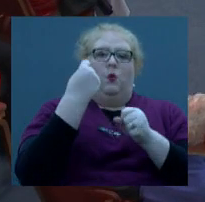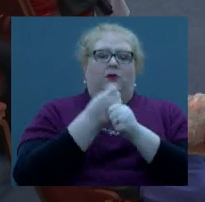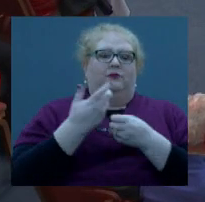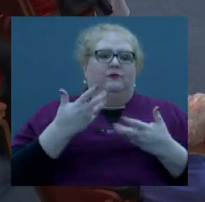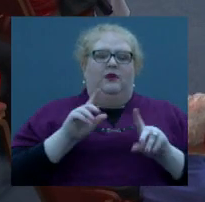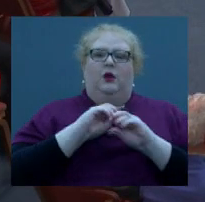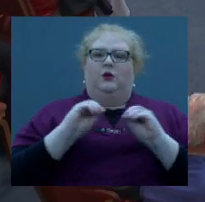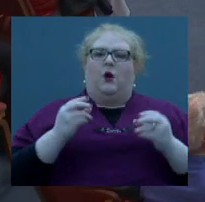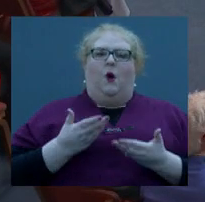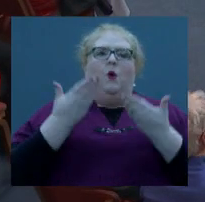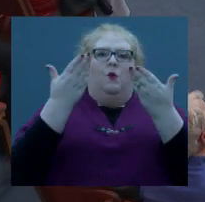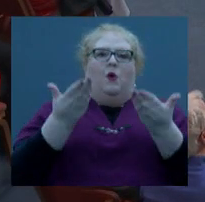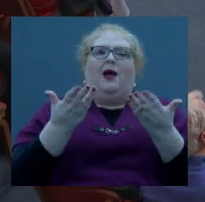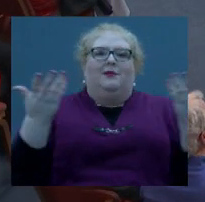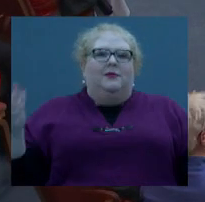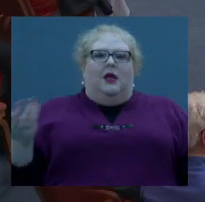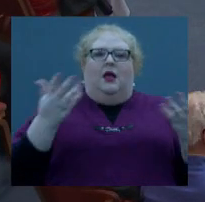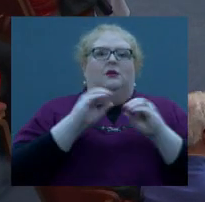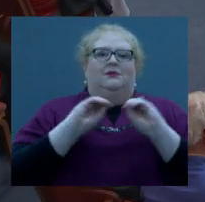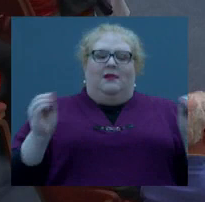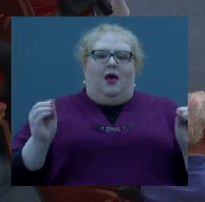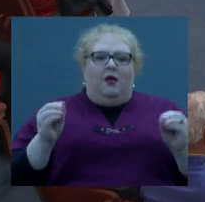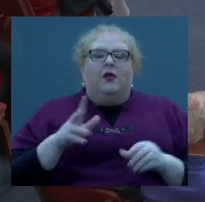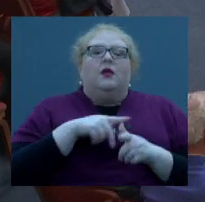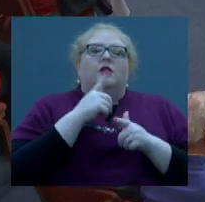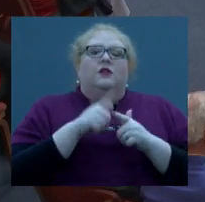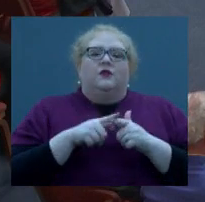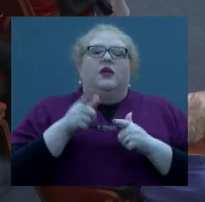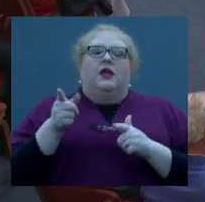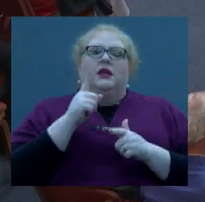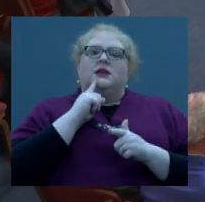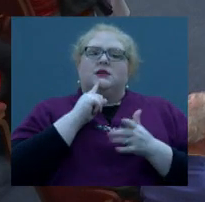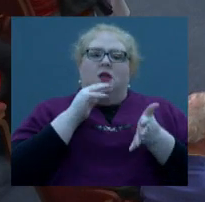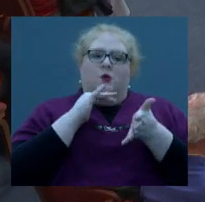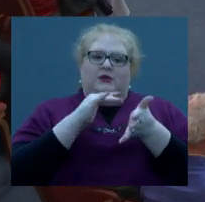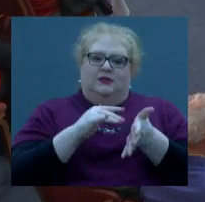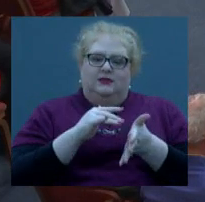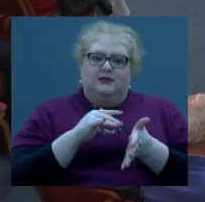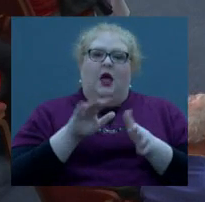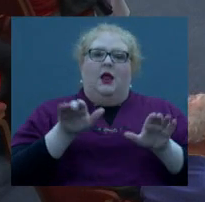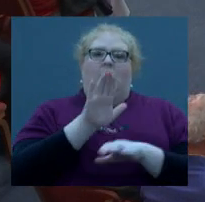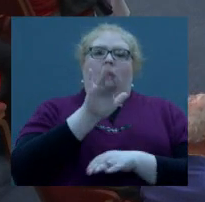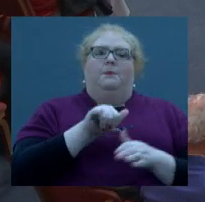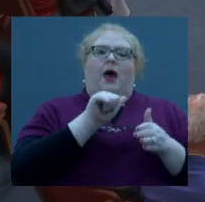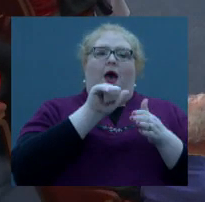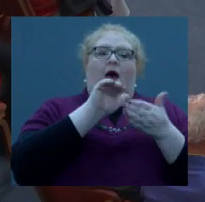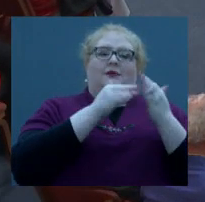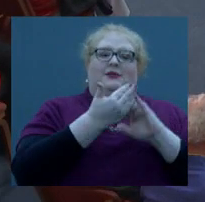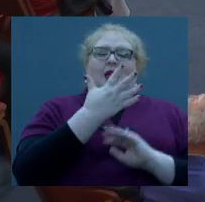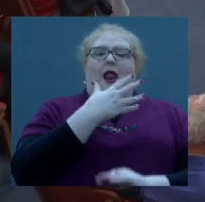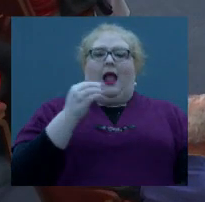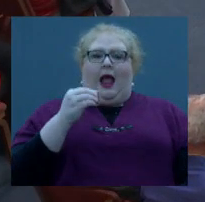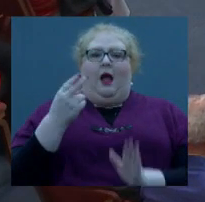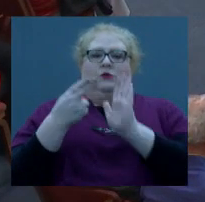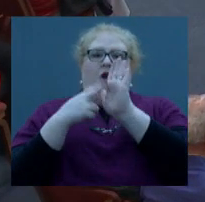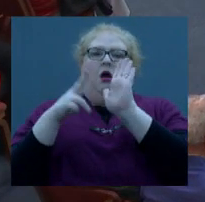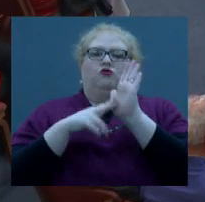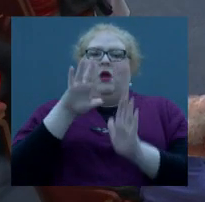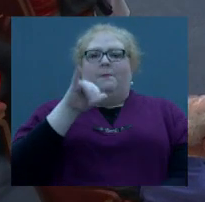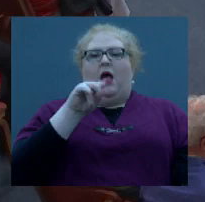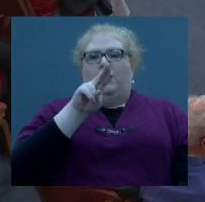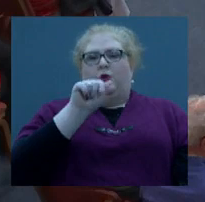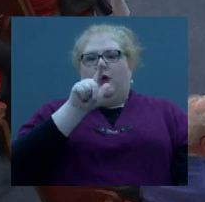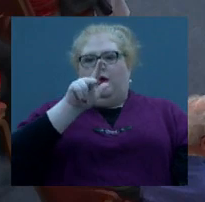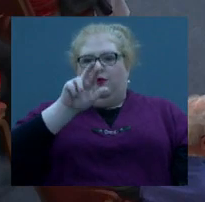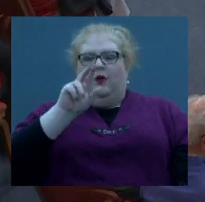the future land use plan. He also referred to a study contracted by the city and completed by UALR, concluding multifamily